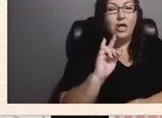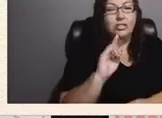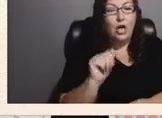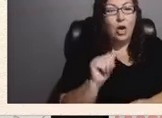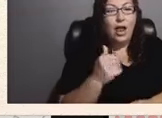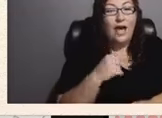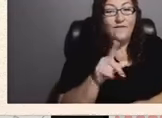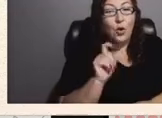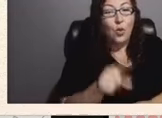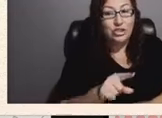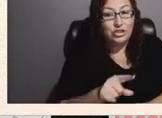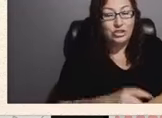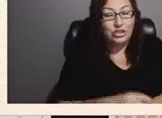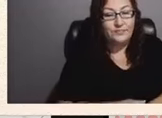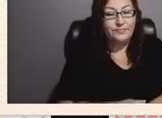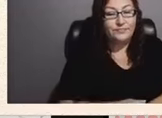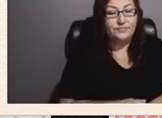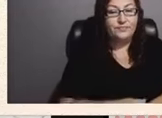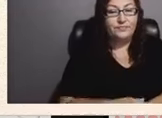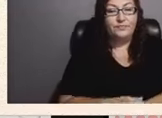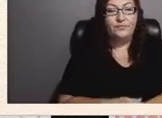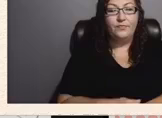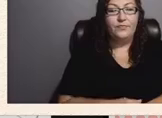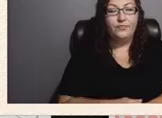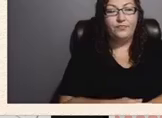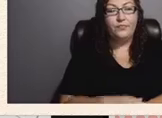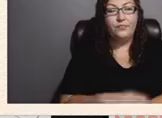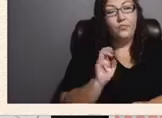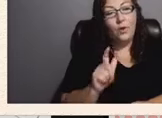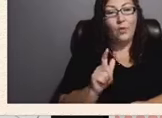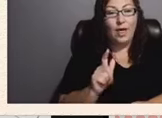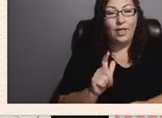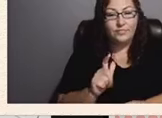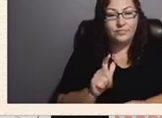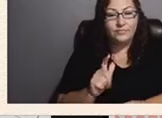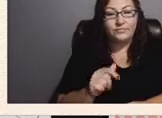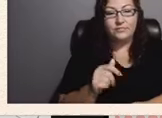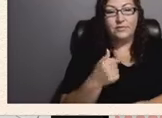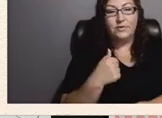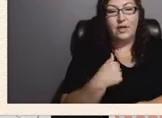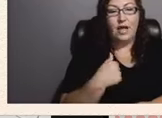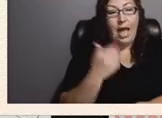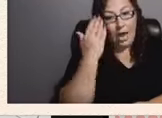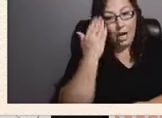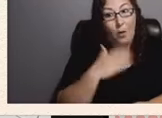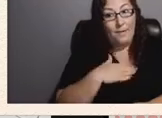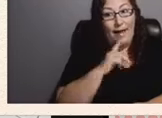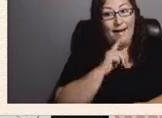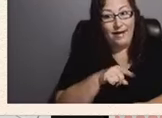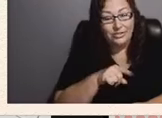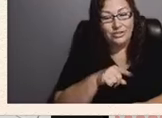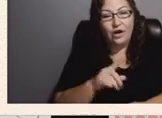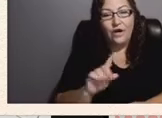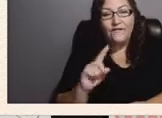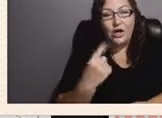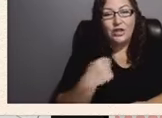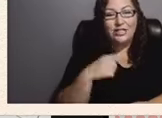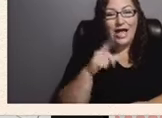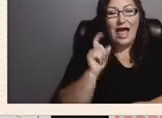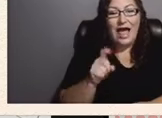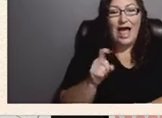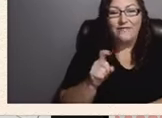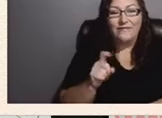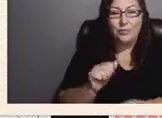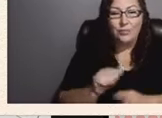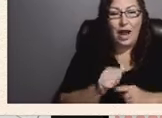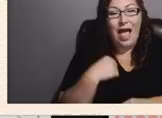question. Yeah. Well, I know what my answer is. First, I have to brag because I think I've known